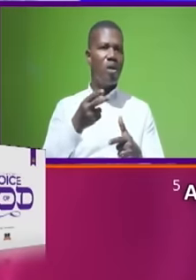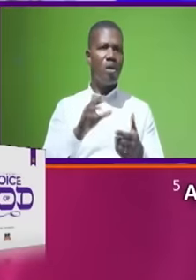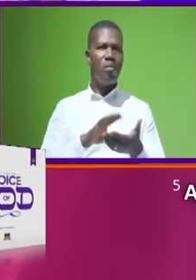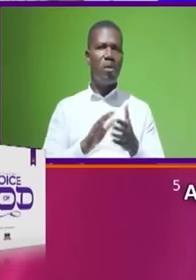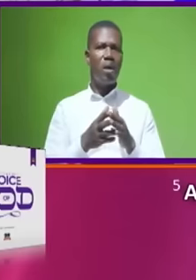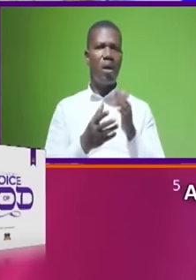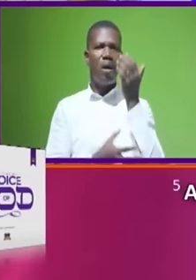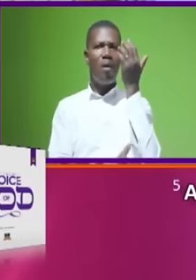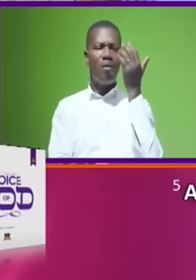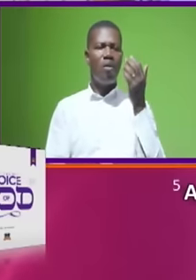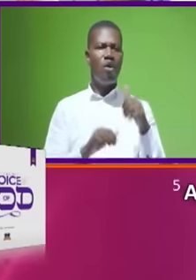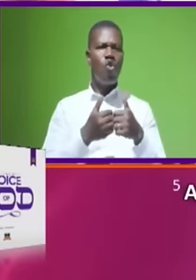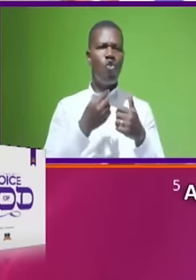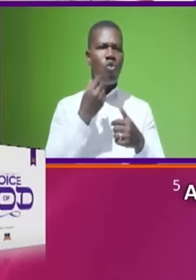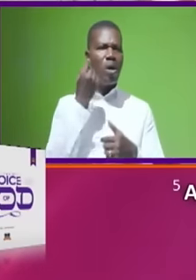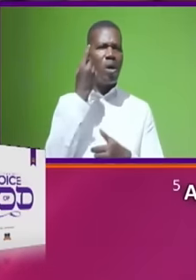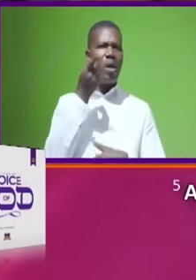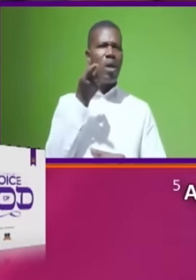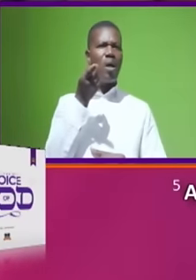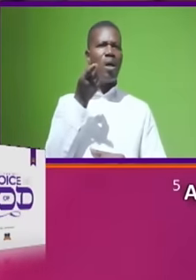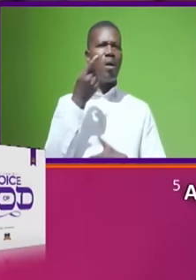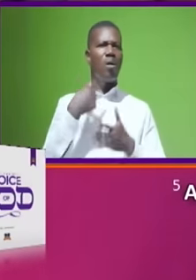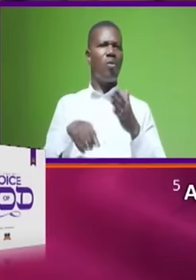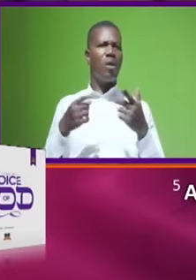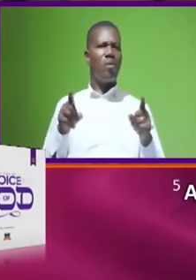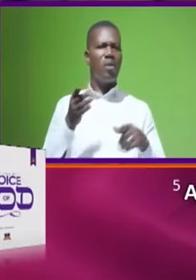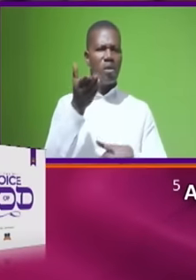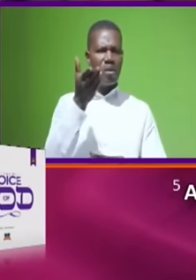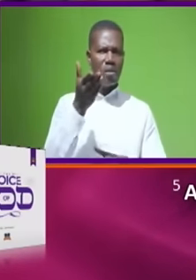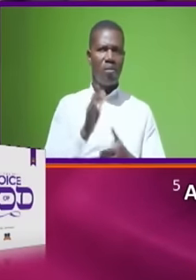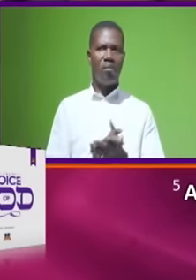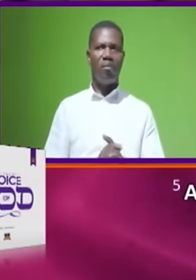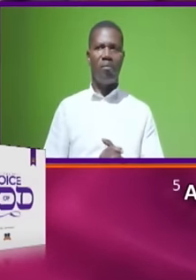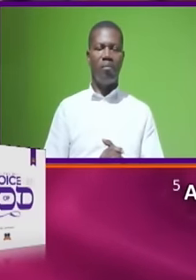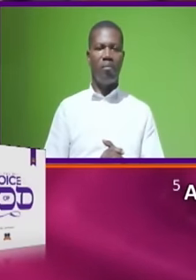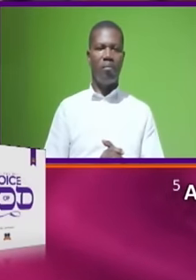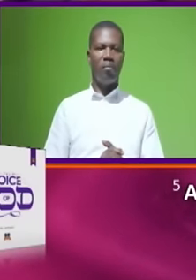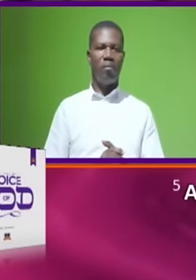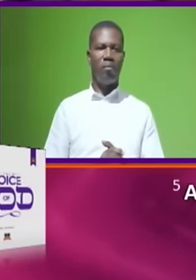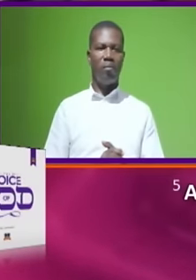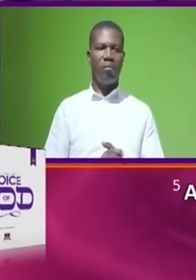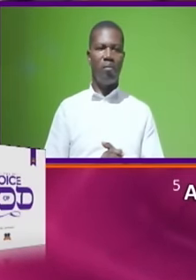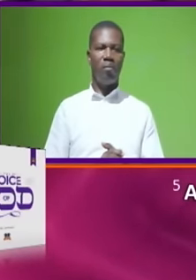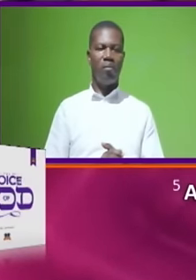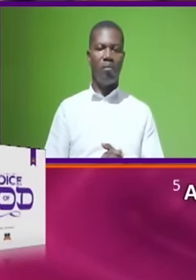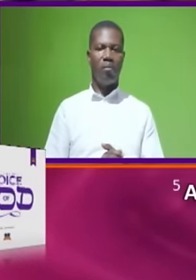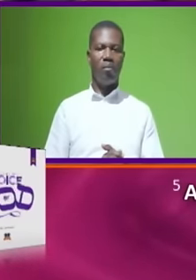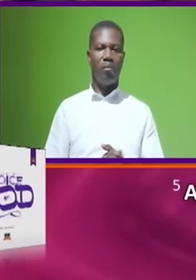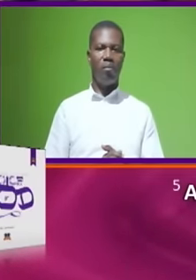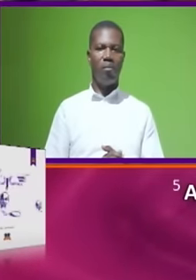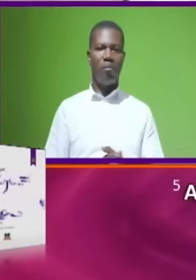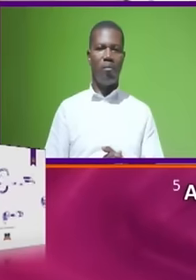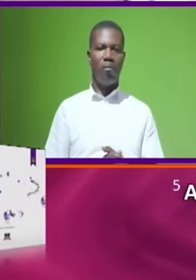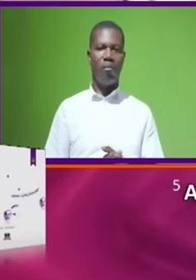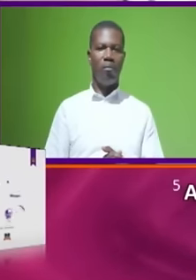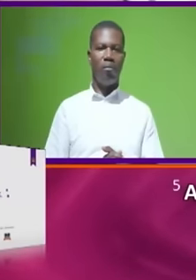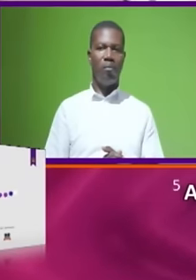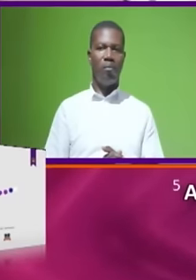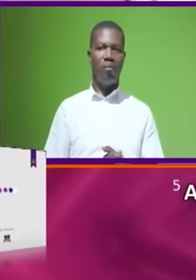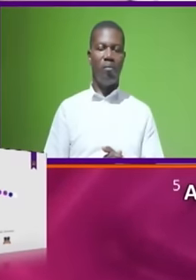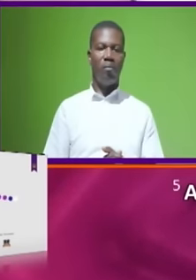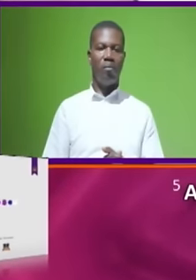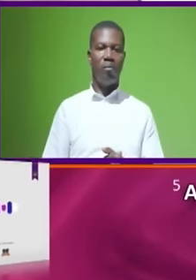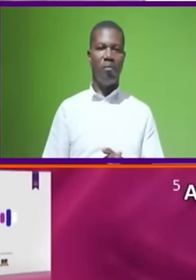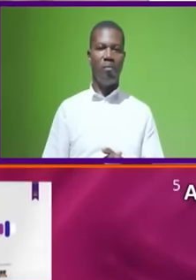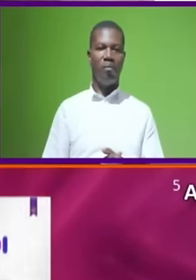ho na beti ase. As today you have been blessed by the Lord, the next morning we see you struggling in life. How can we tell